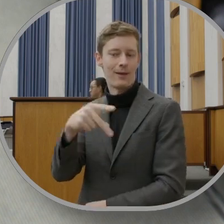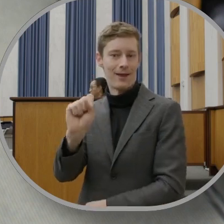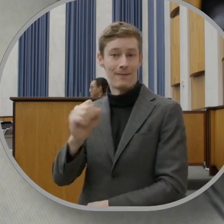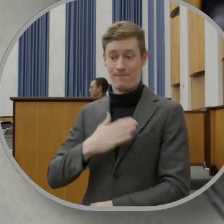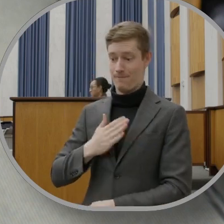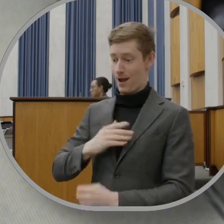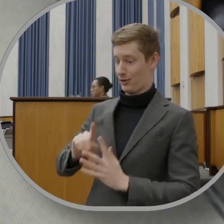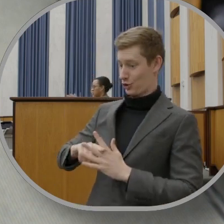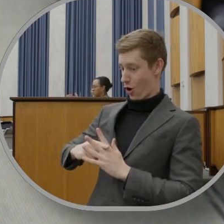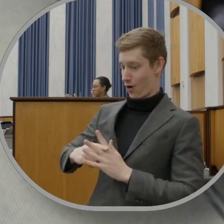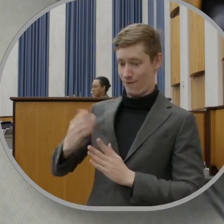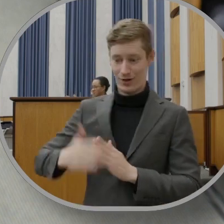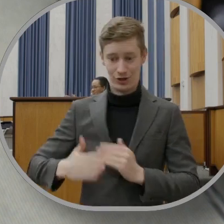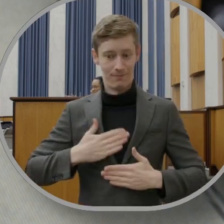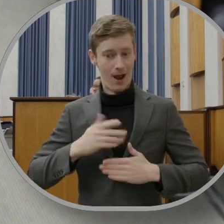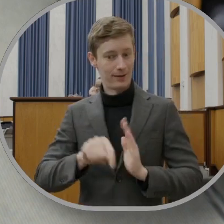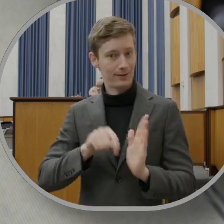as mayor.